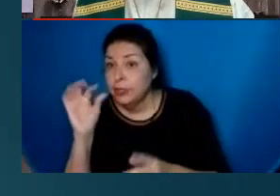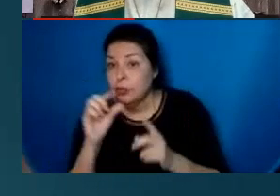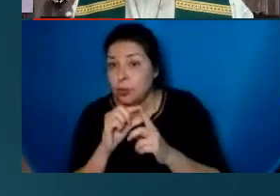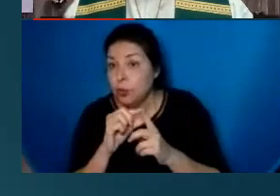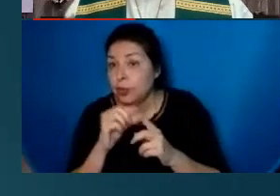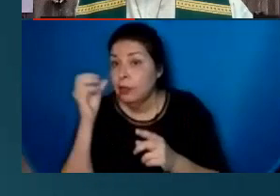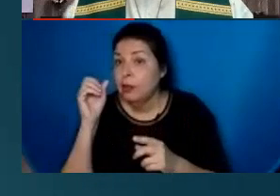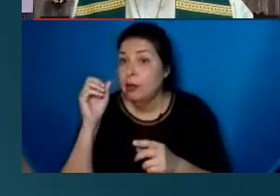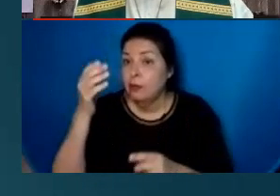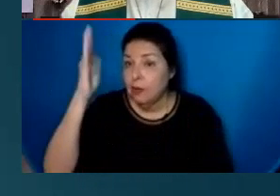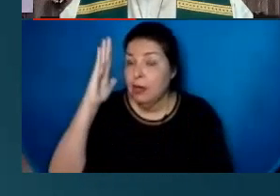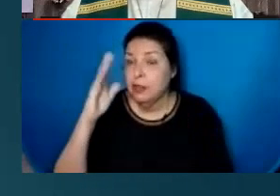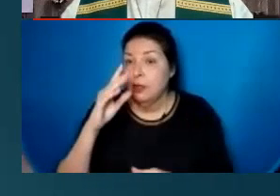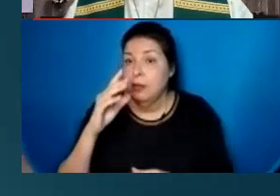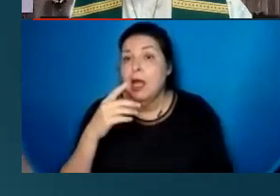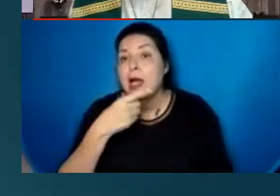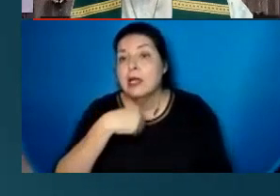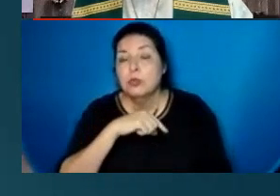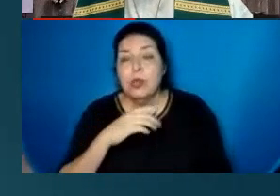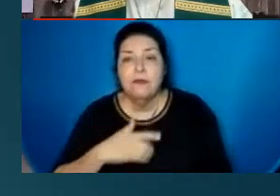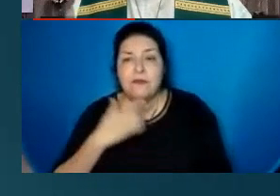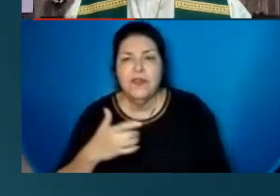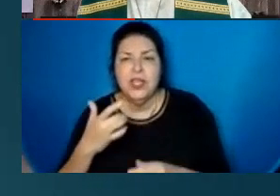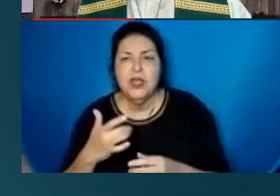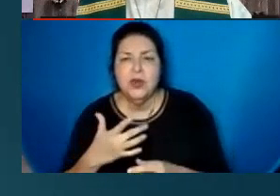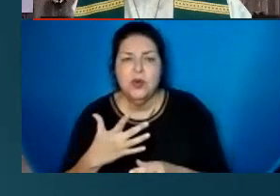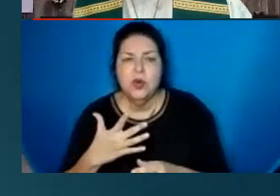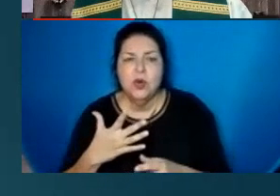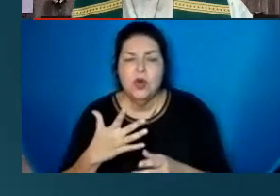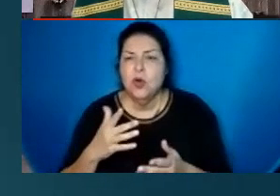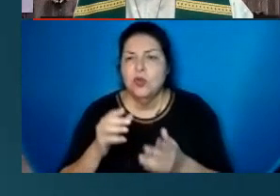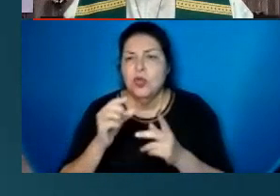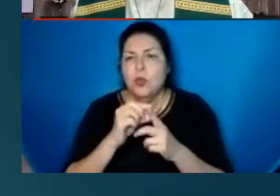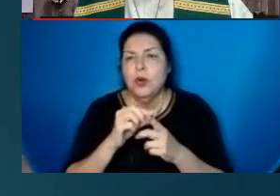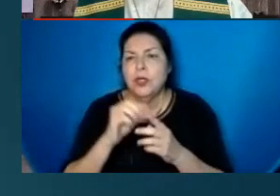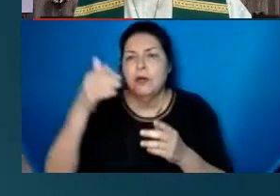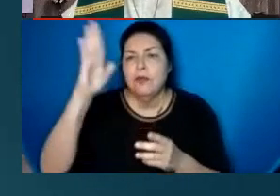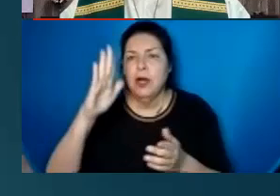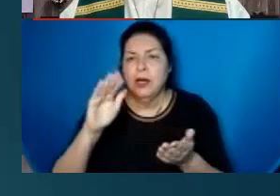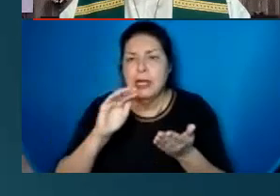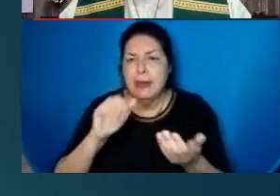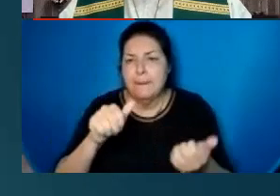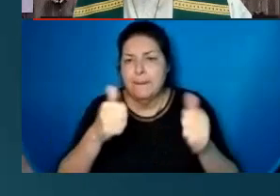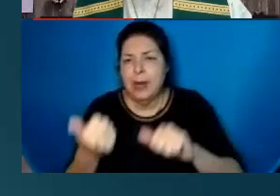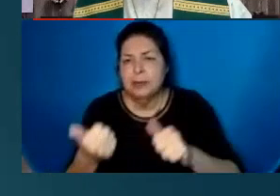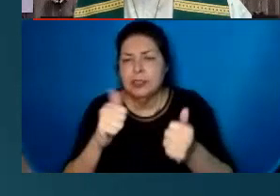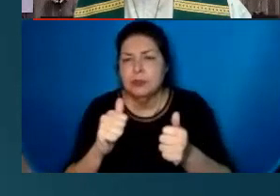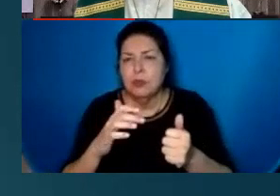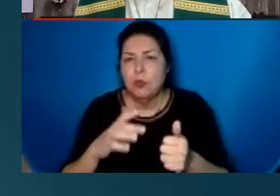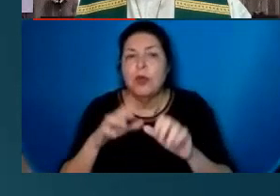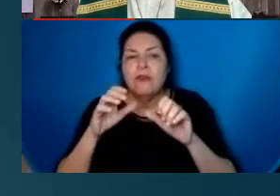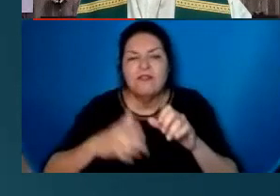as we feel the wet word of God in baptism, we hear the forgiving word of God in